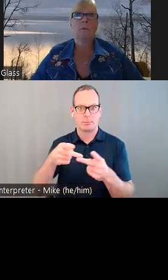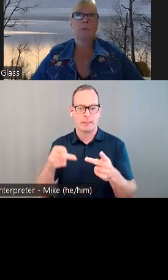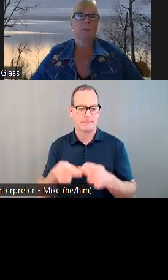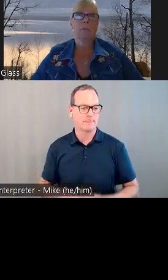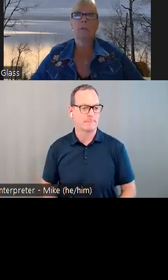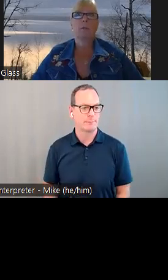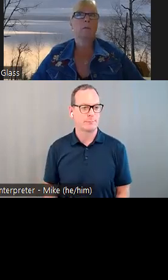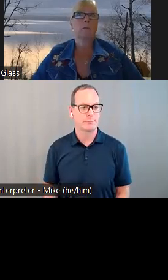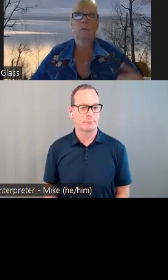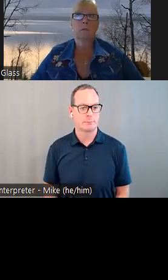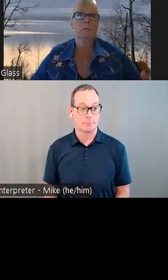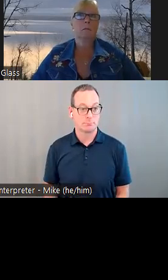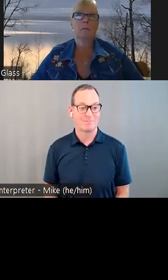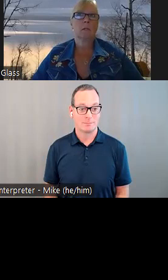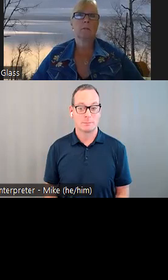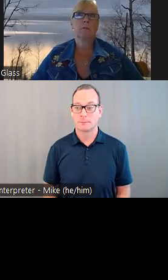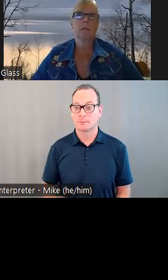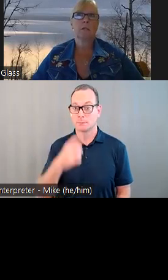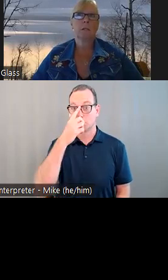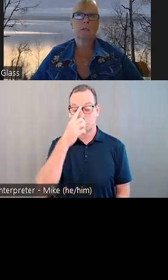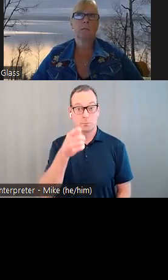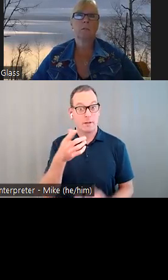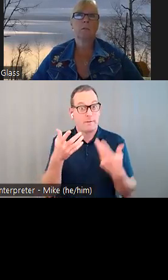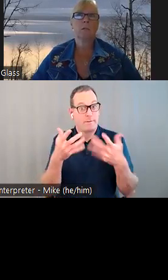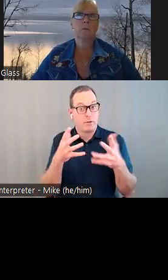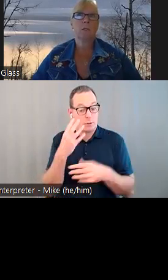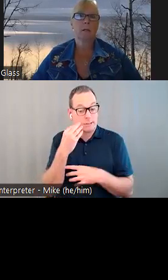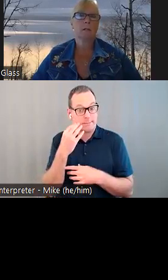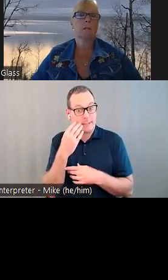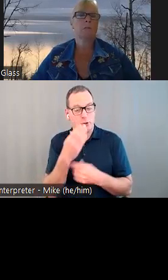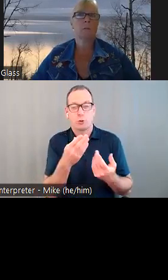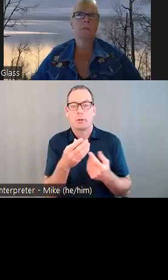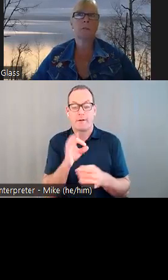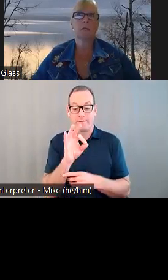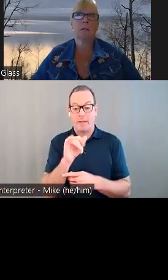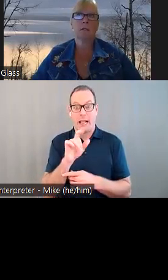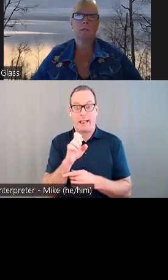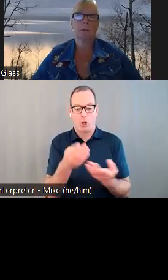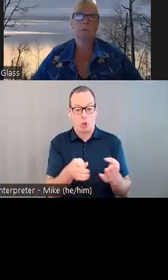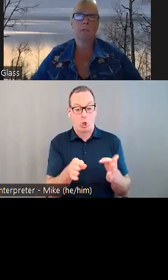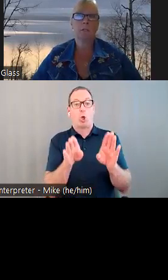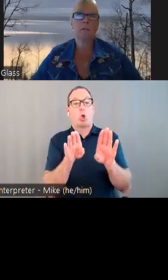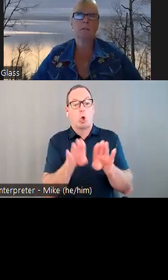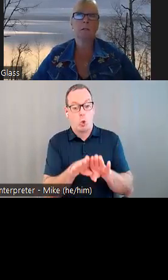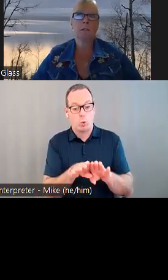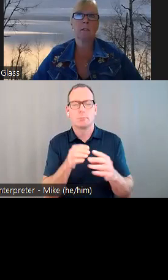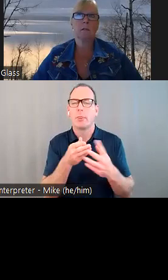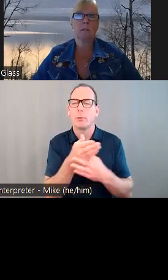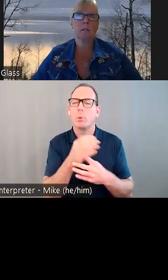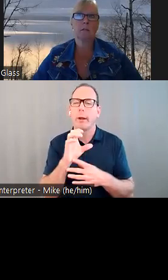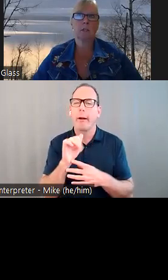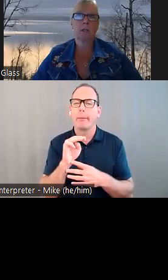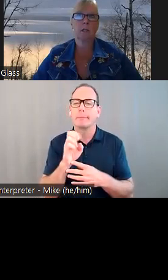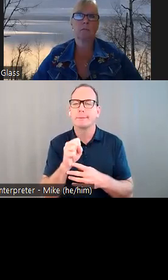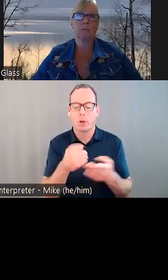If you're familiar with closing files in CAMS and doing the exit forms, you'll see all these closure reasons listed that